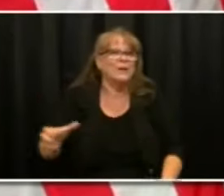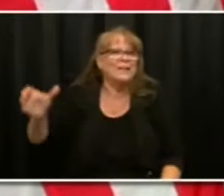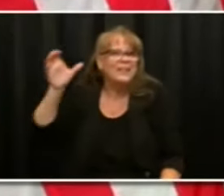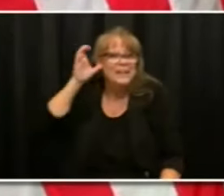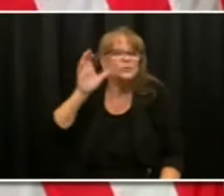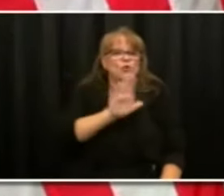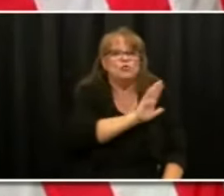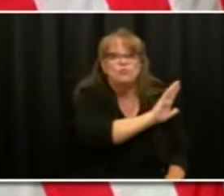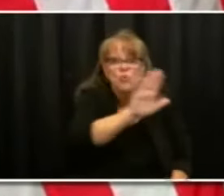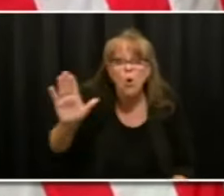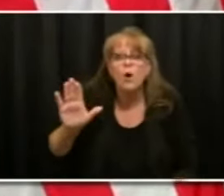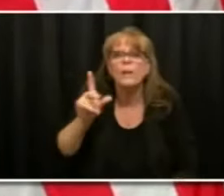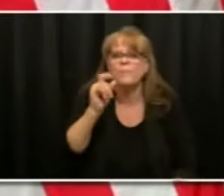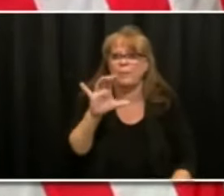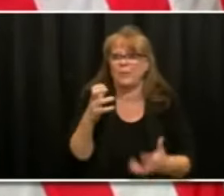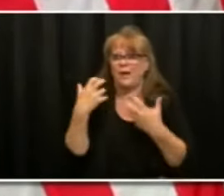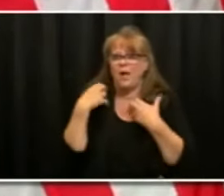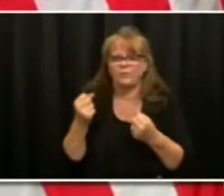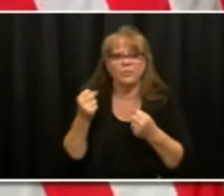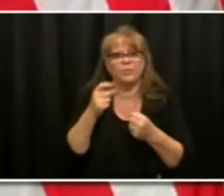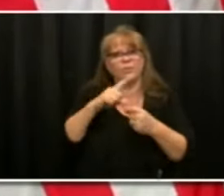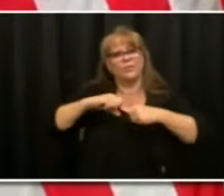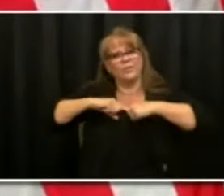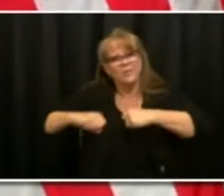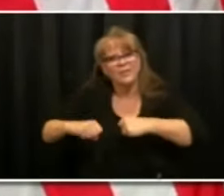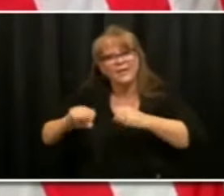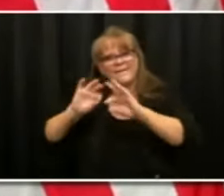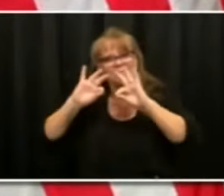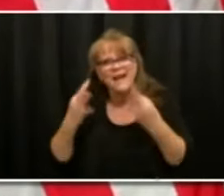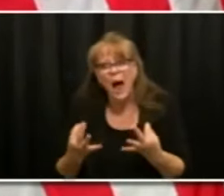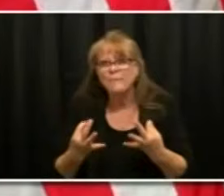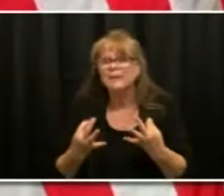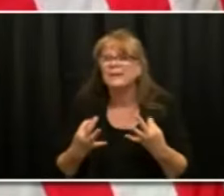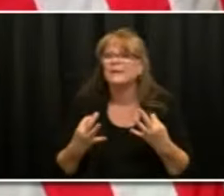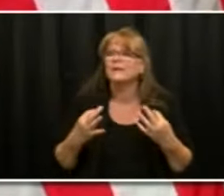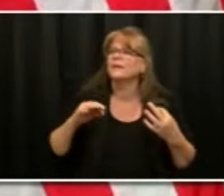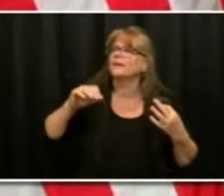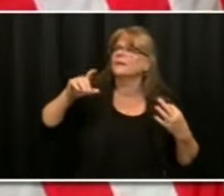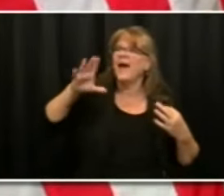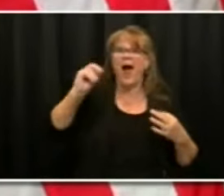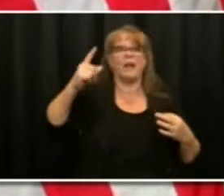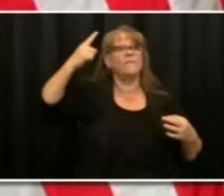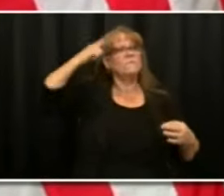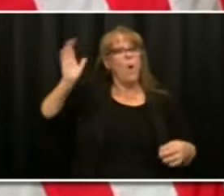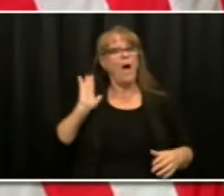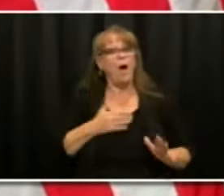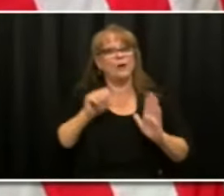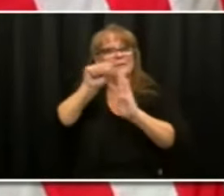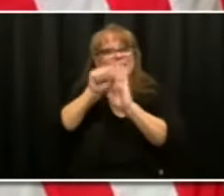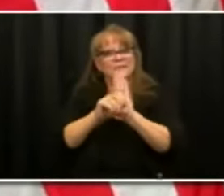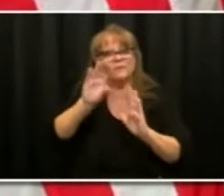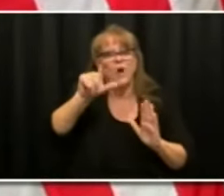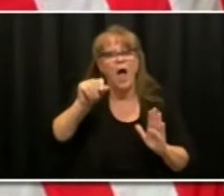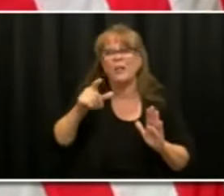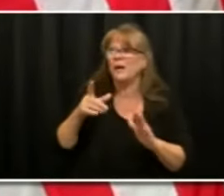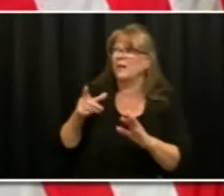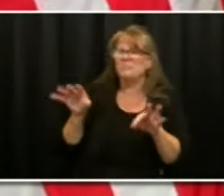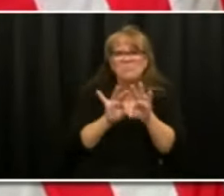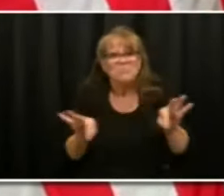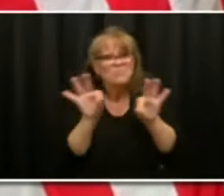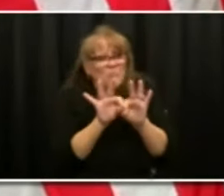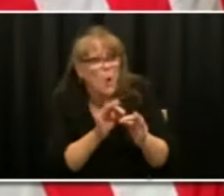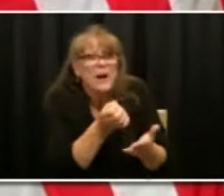our economy. Coloradans need to heed the wise counsel of our health experts in getting through